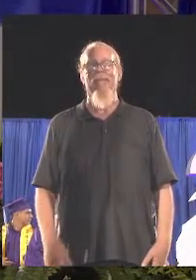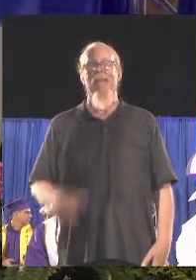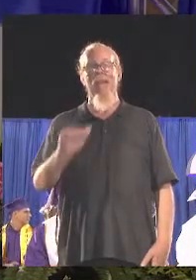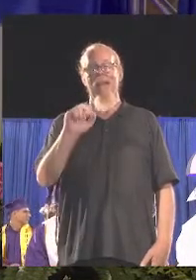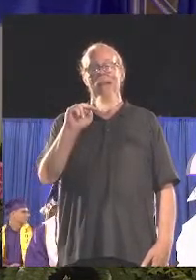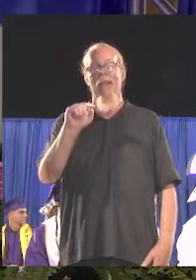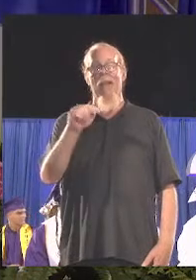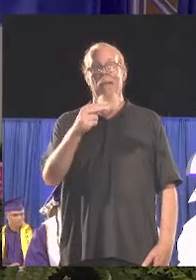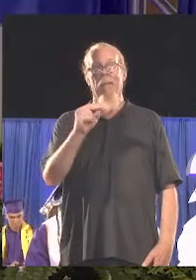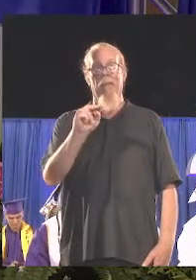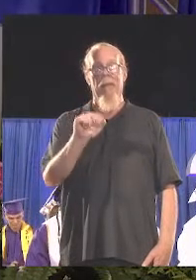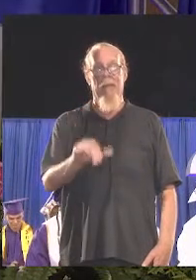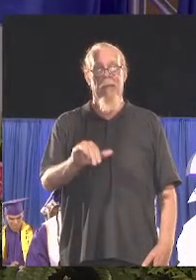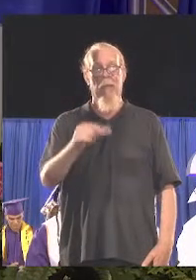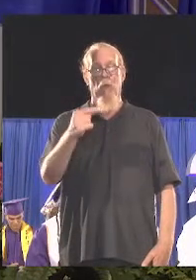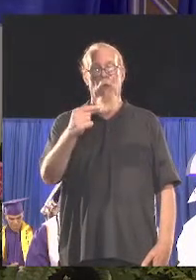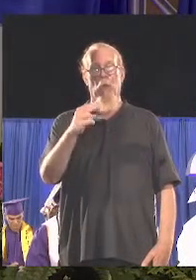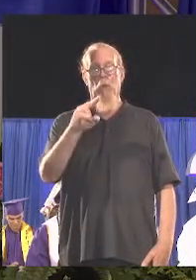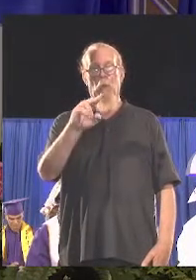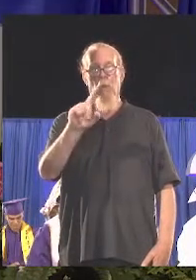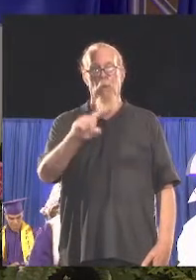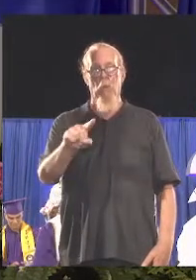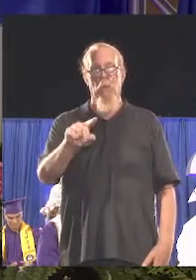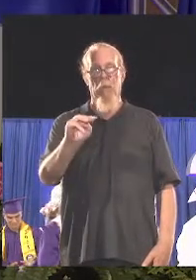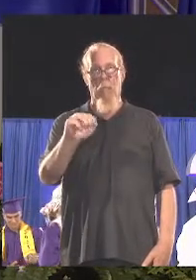Anthony Guzman, St. Philip's College.